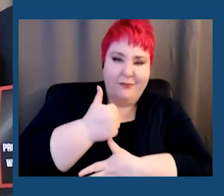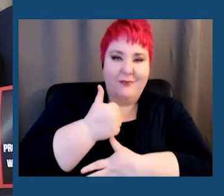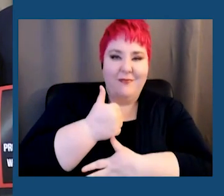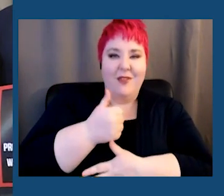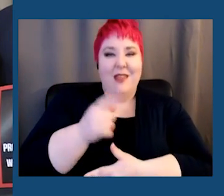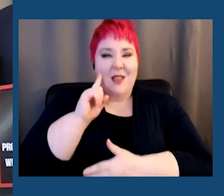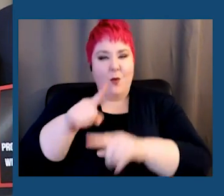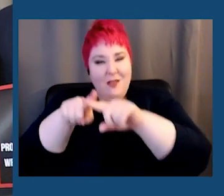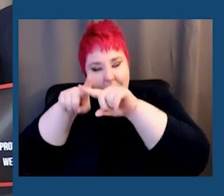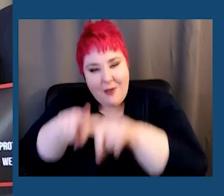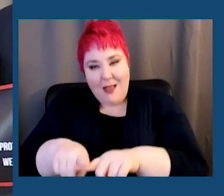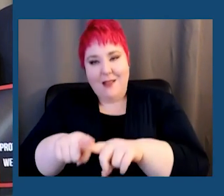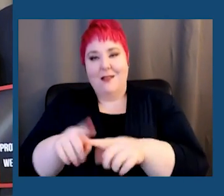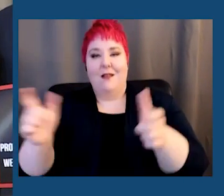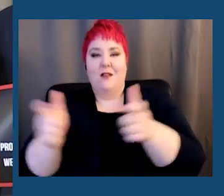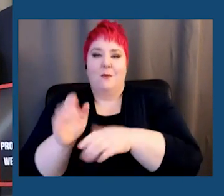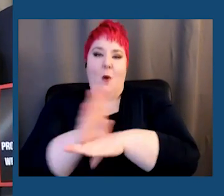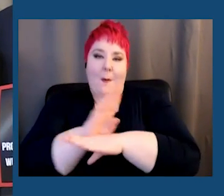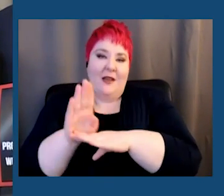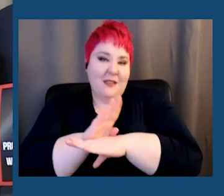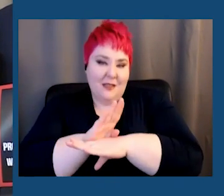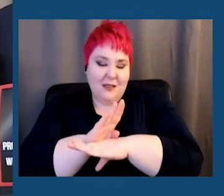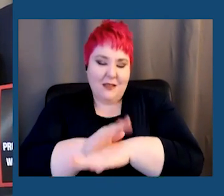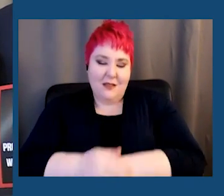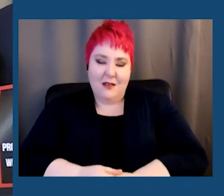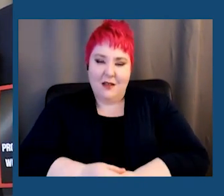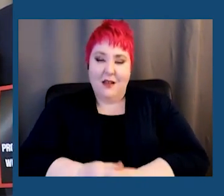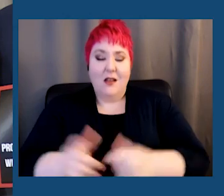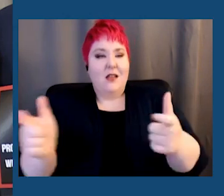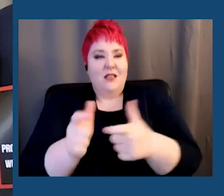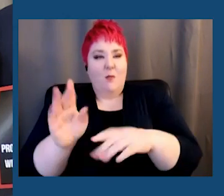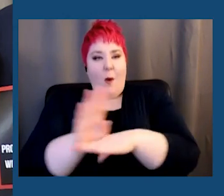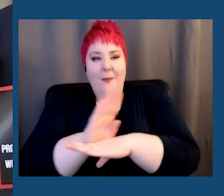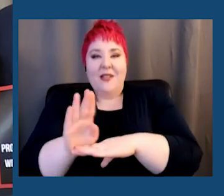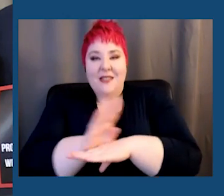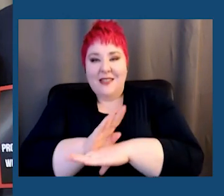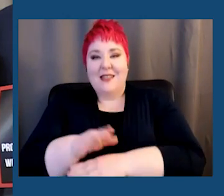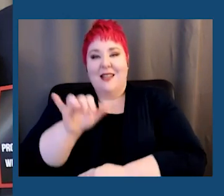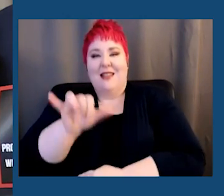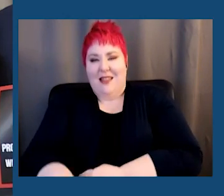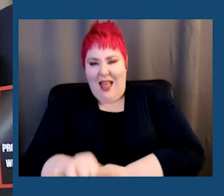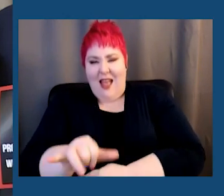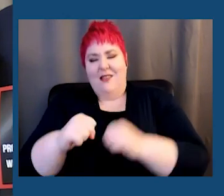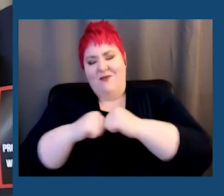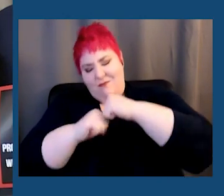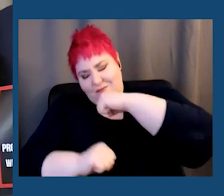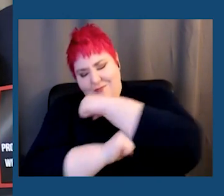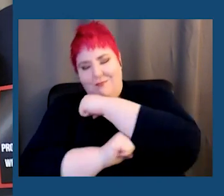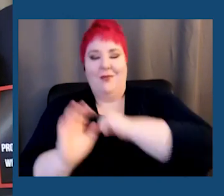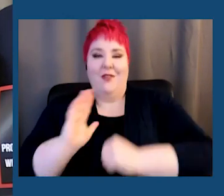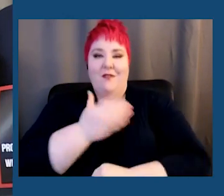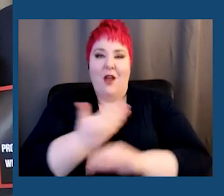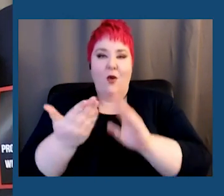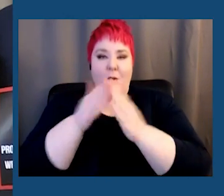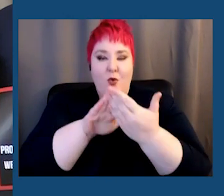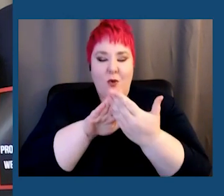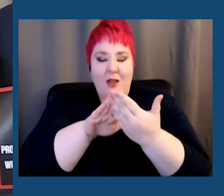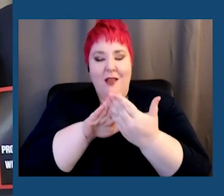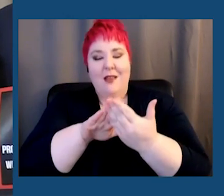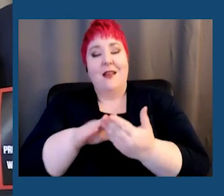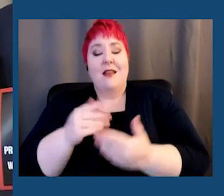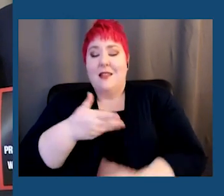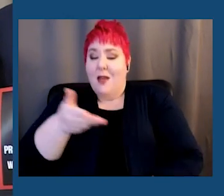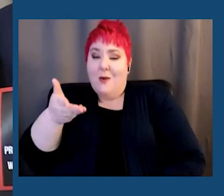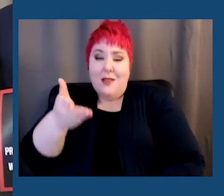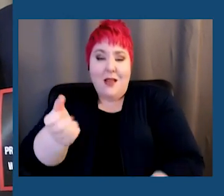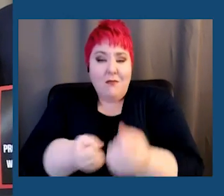businesses. The small businesses are the backbone of our communities. They has been there for us. They were there when it was